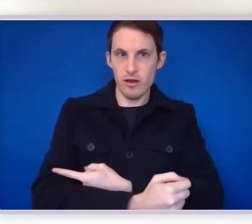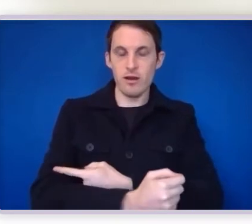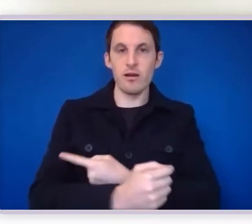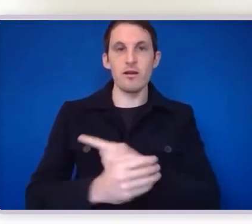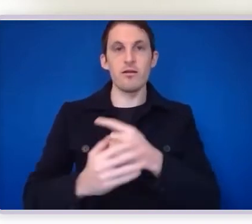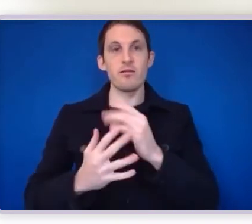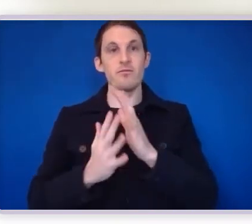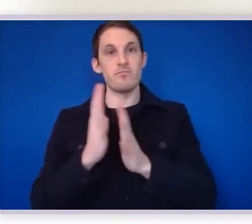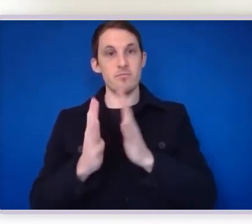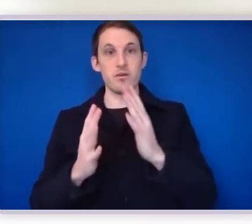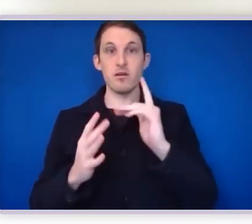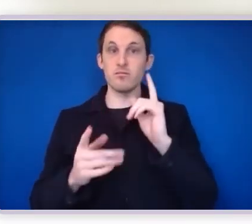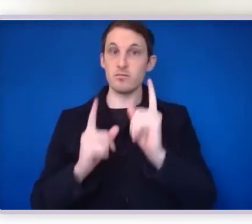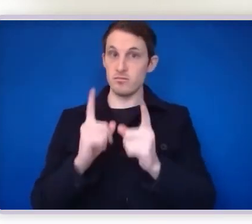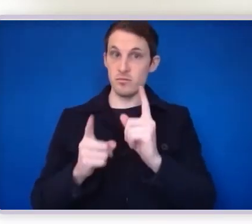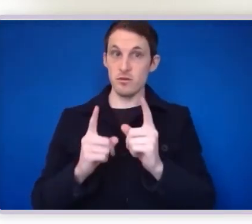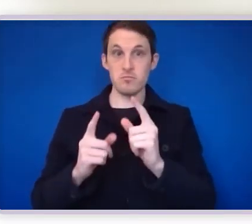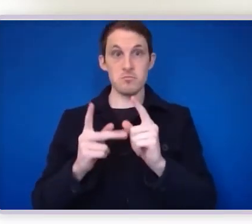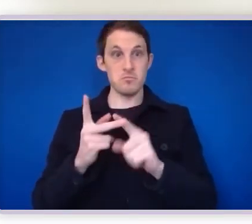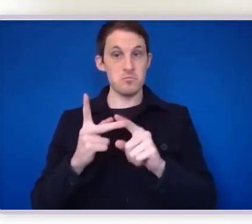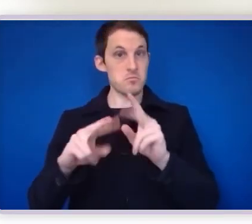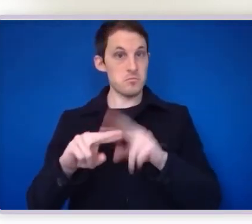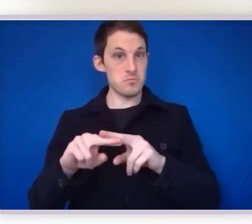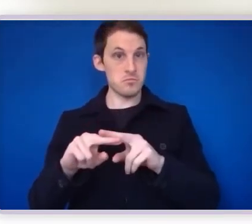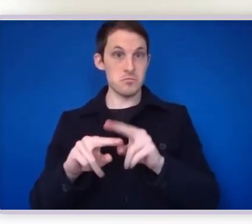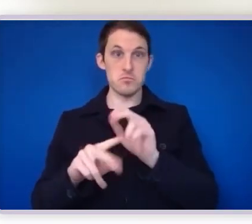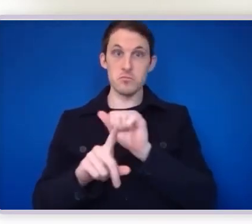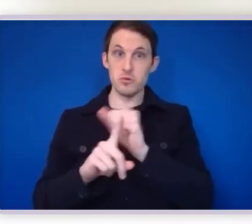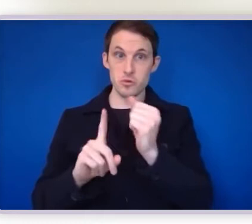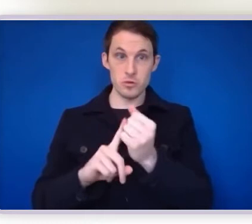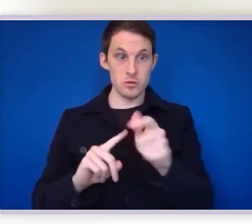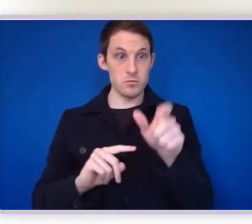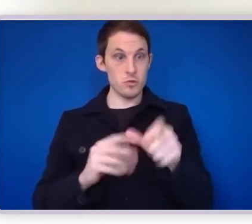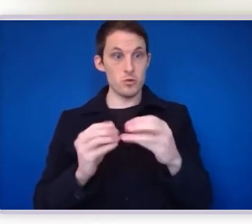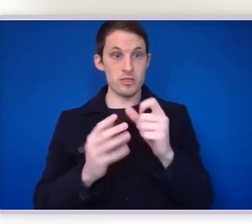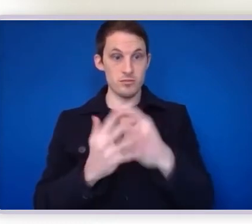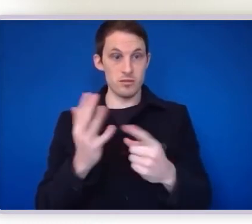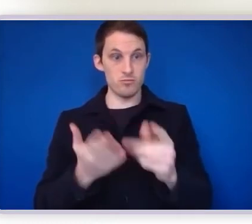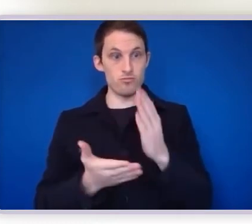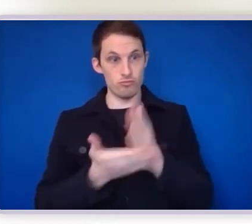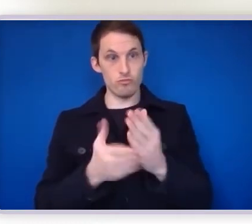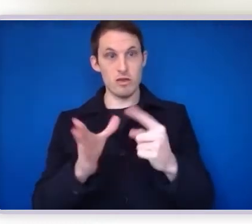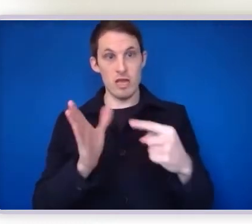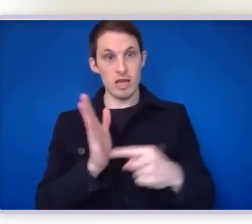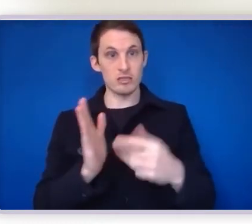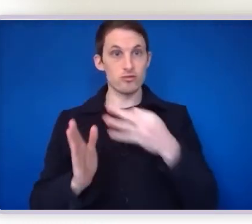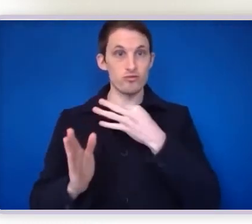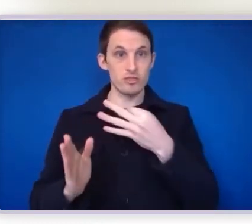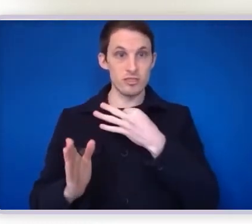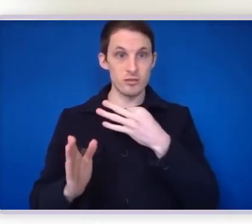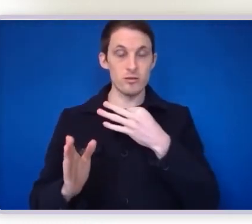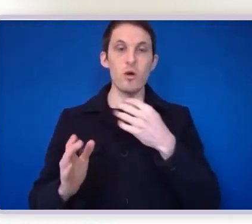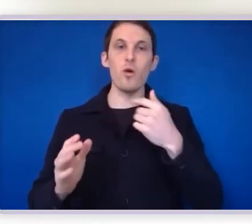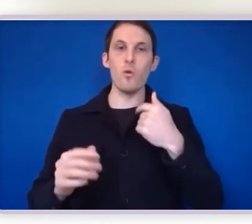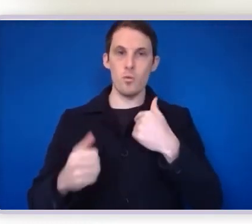to use those powers, particularly if if a person with disability is at risk. We put a very